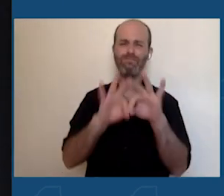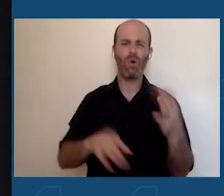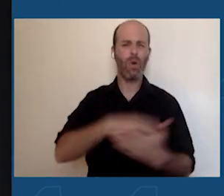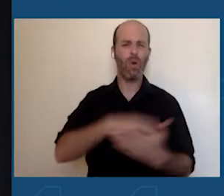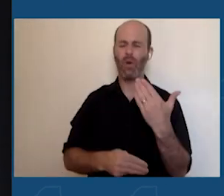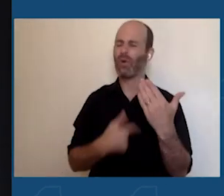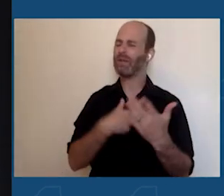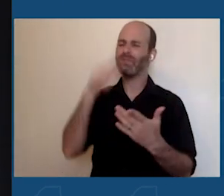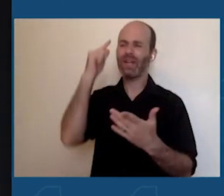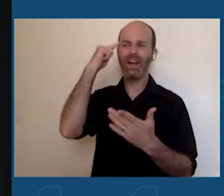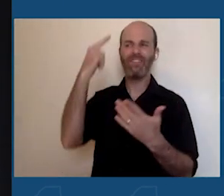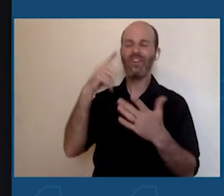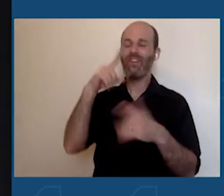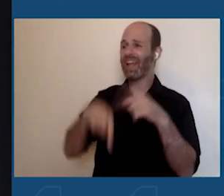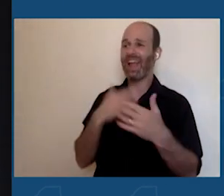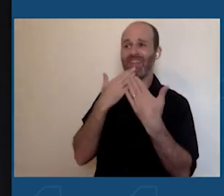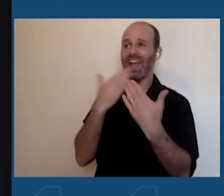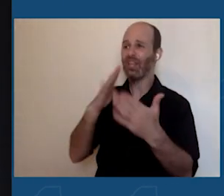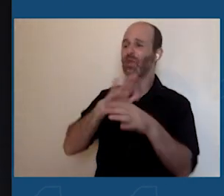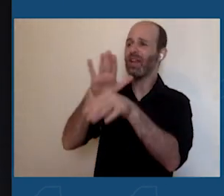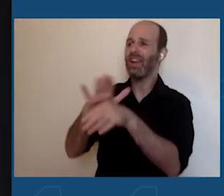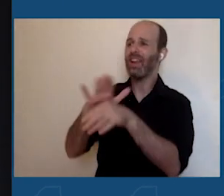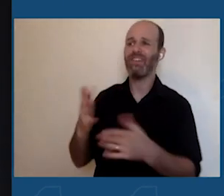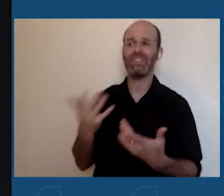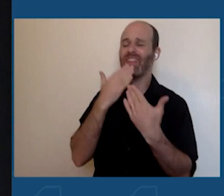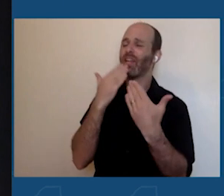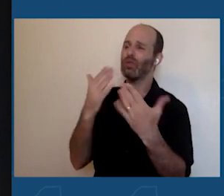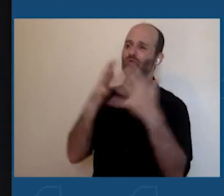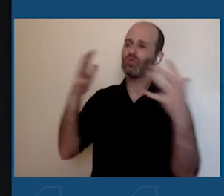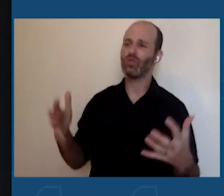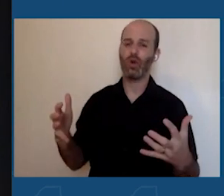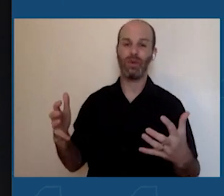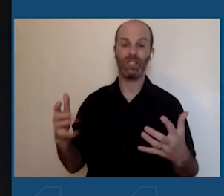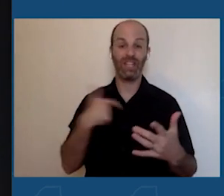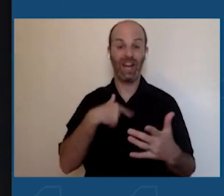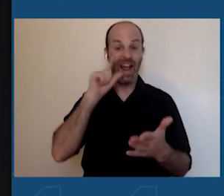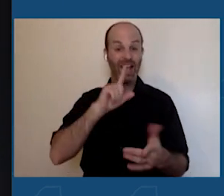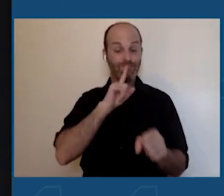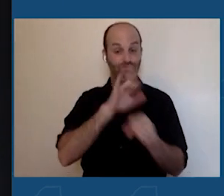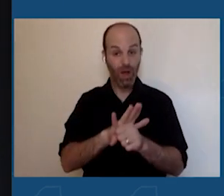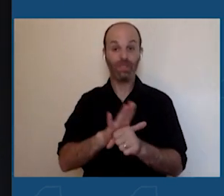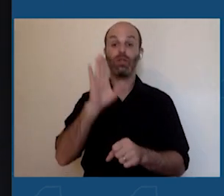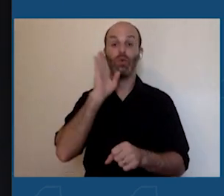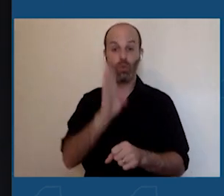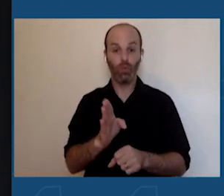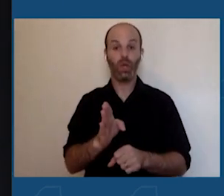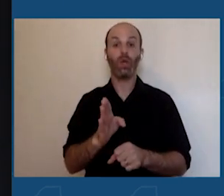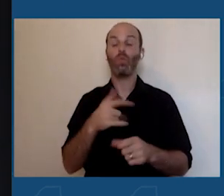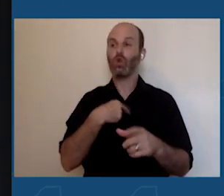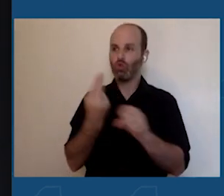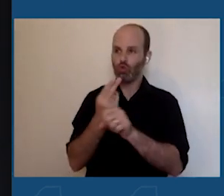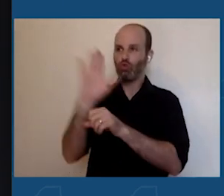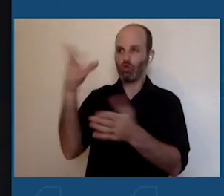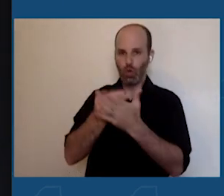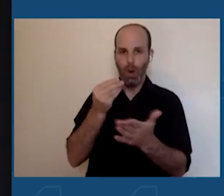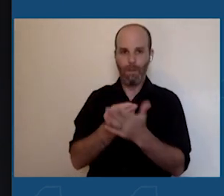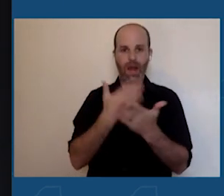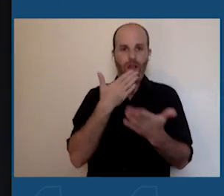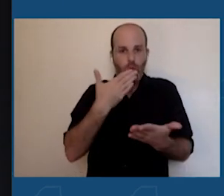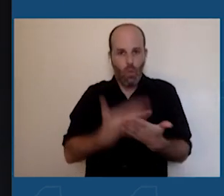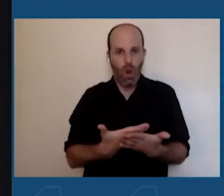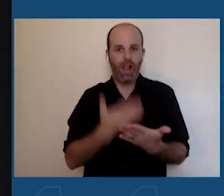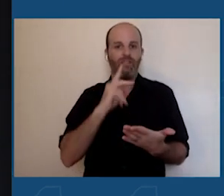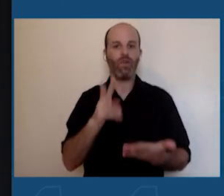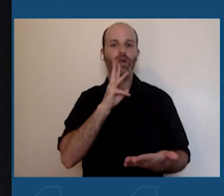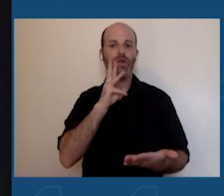thank you enough for that. And I can guarantee you we're going to put that that money to great use here to improve water quality. Thank